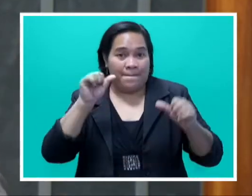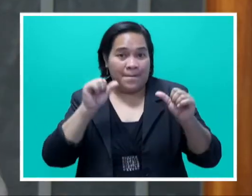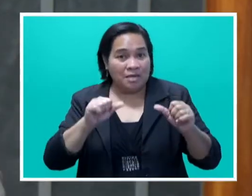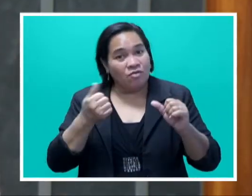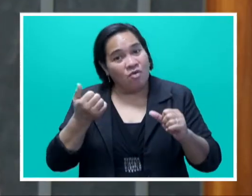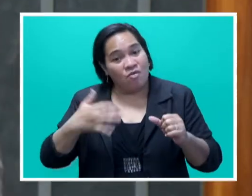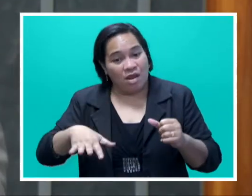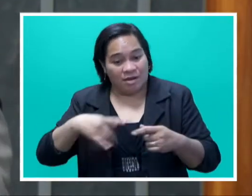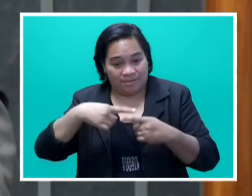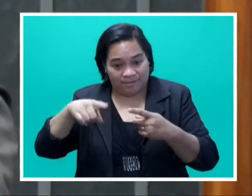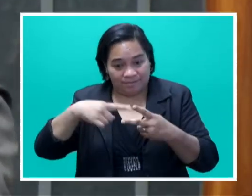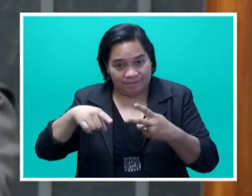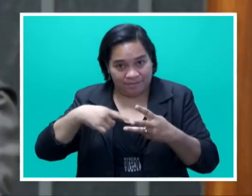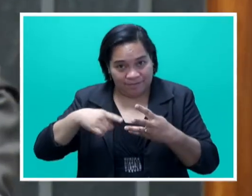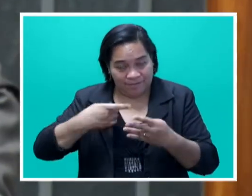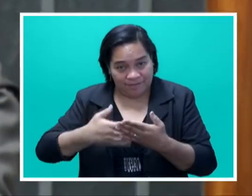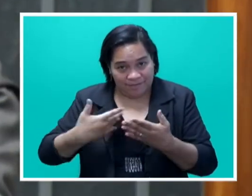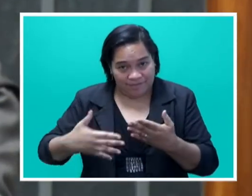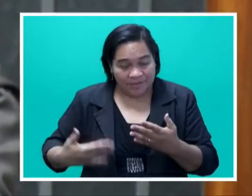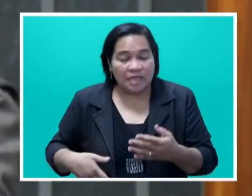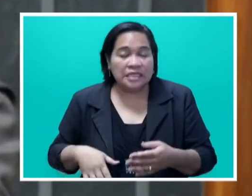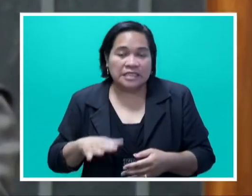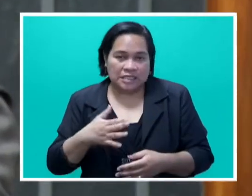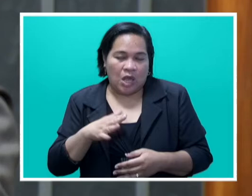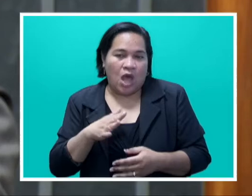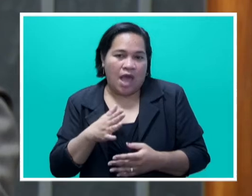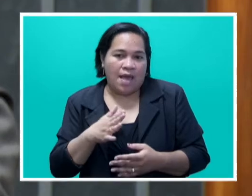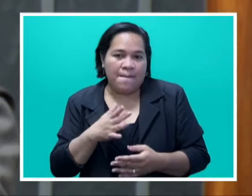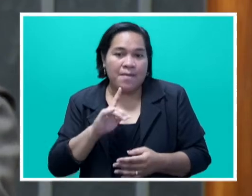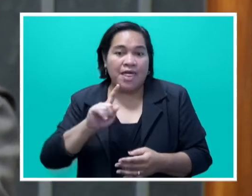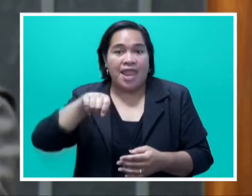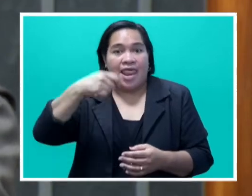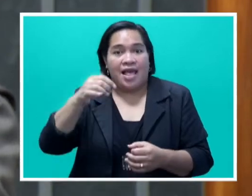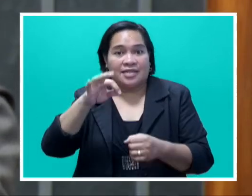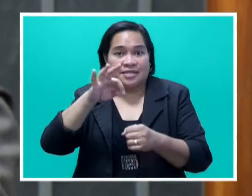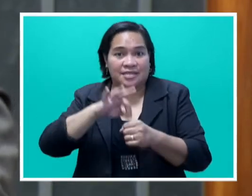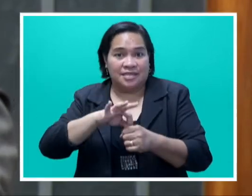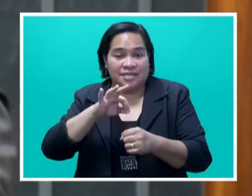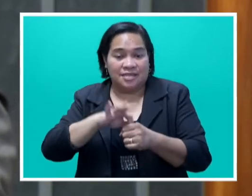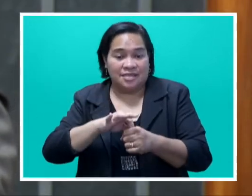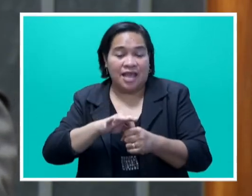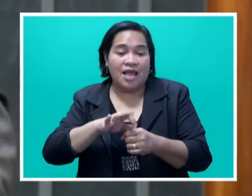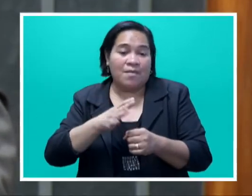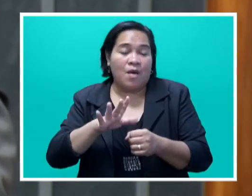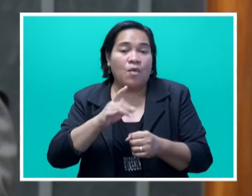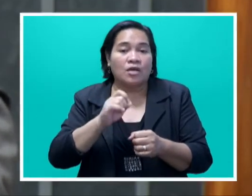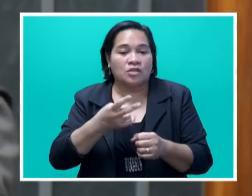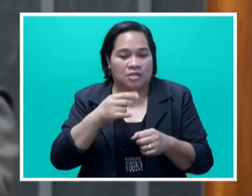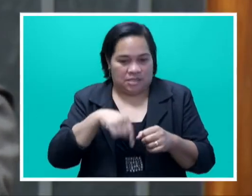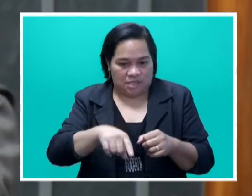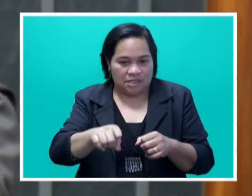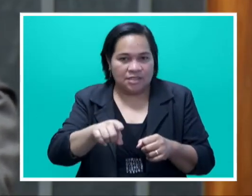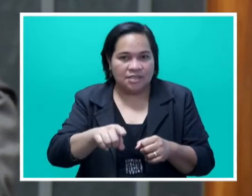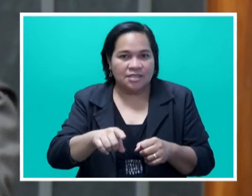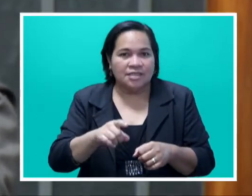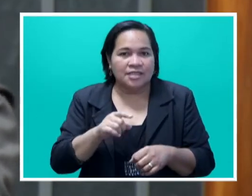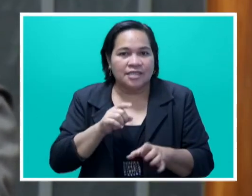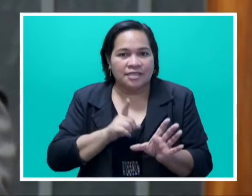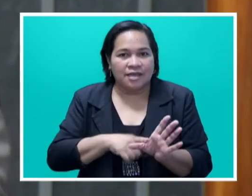outlined, it is quite likely that the next general election will be held within the period of this legislative